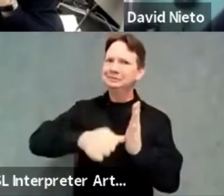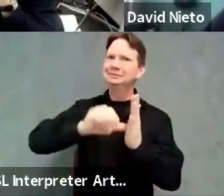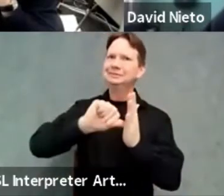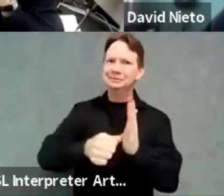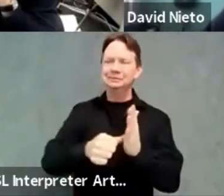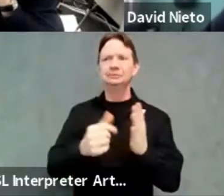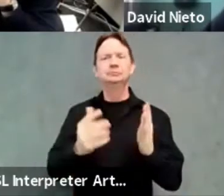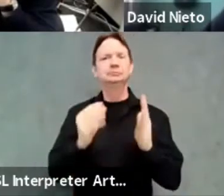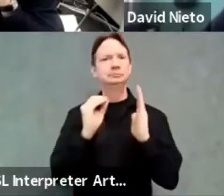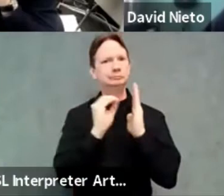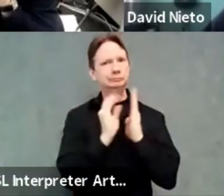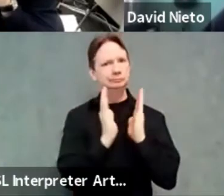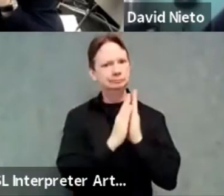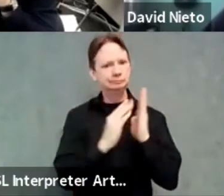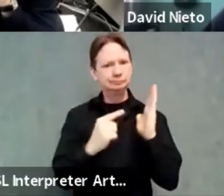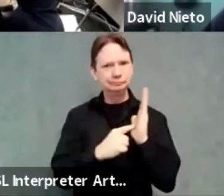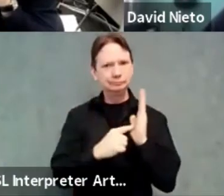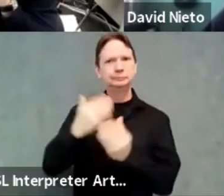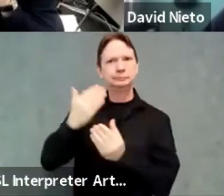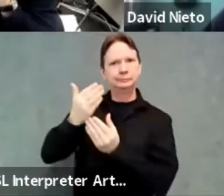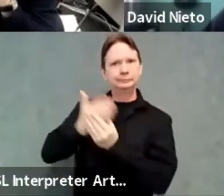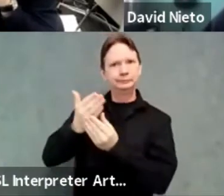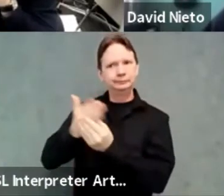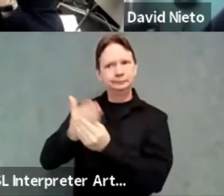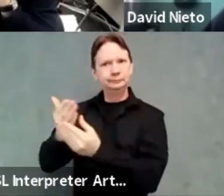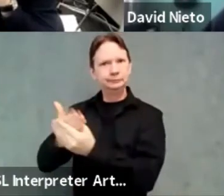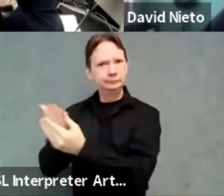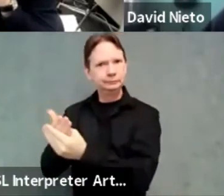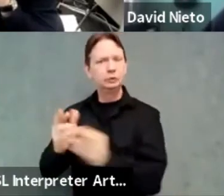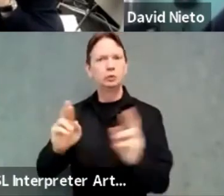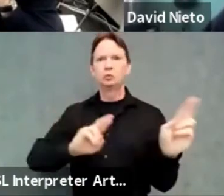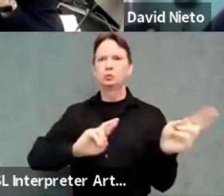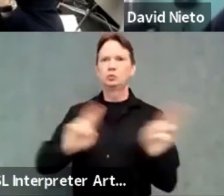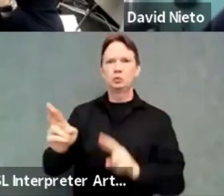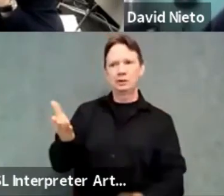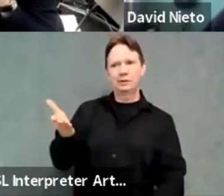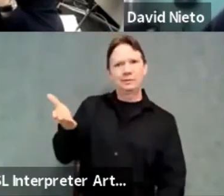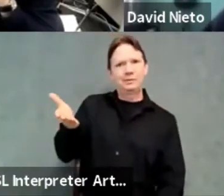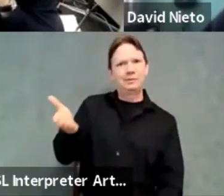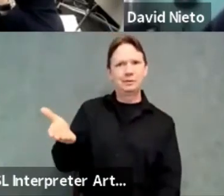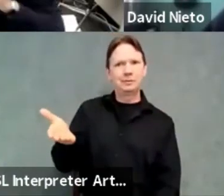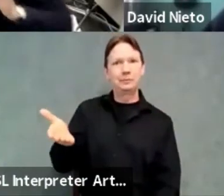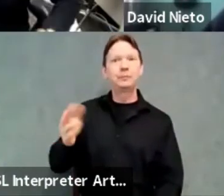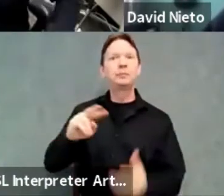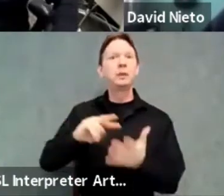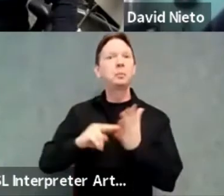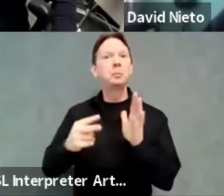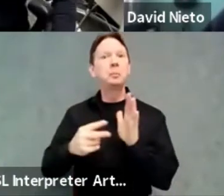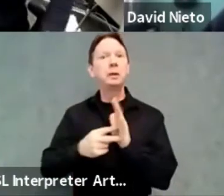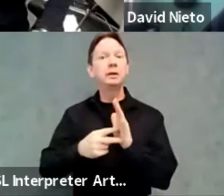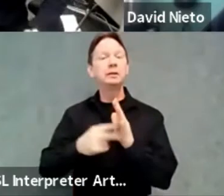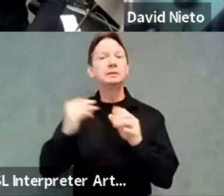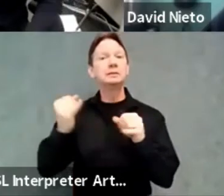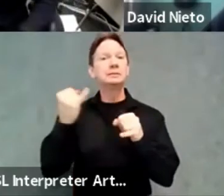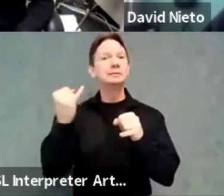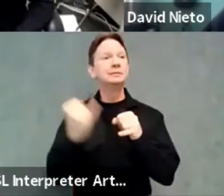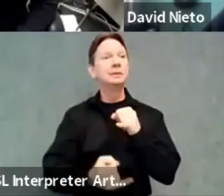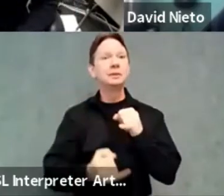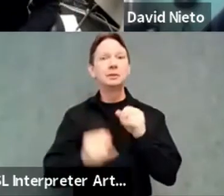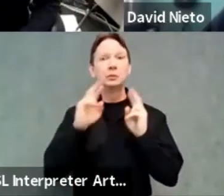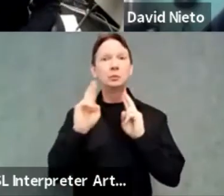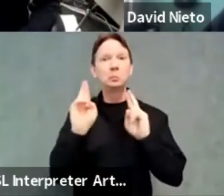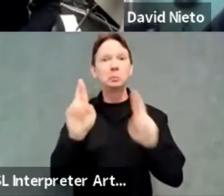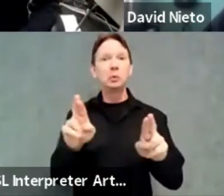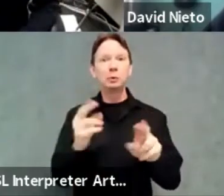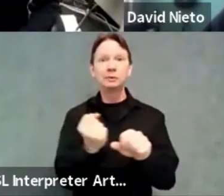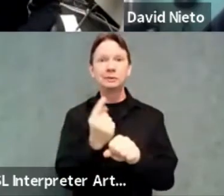way throughout the year will make that final report just very easy, and the opposite if you